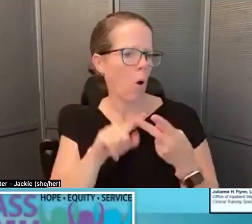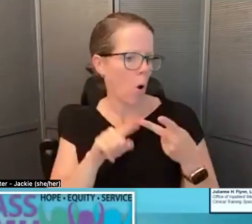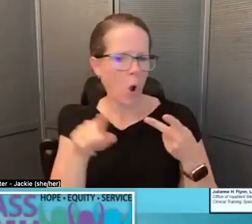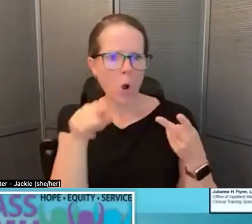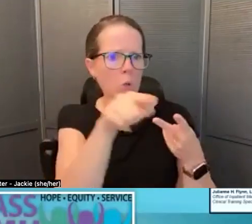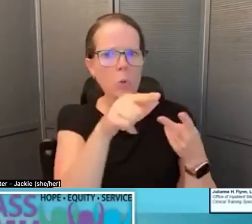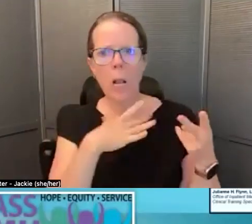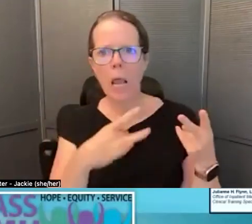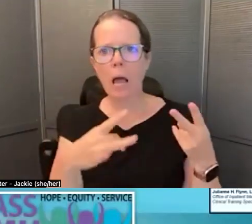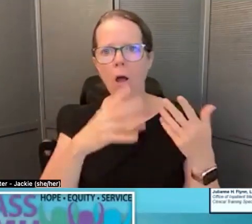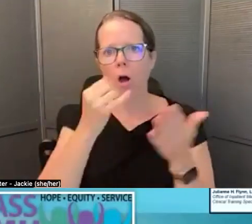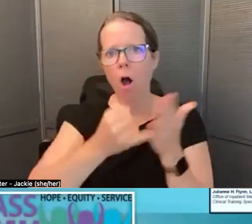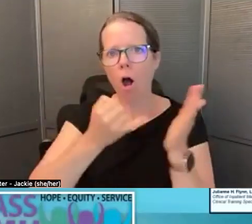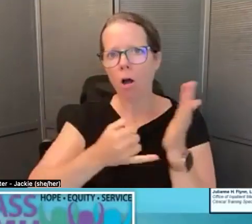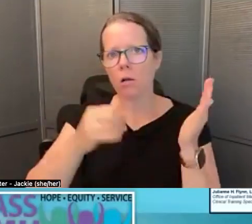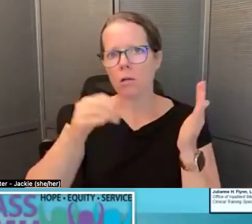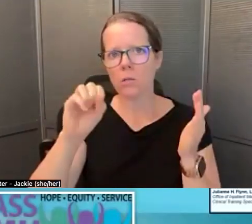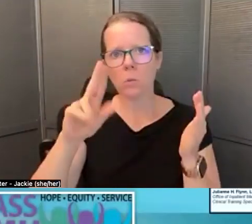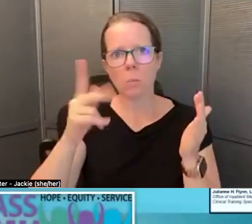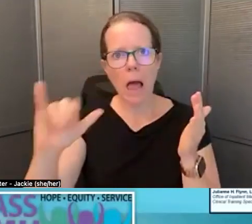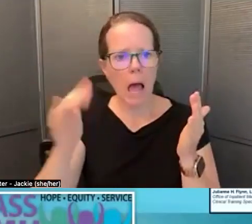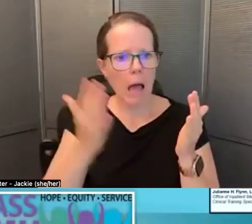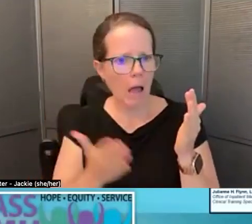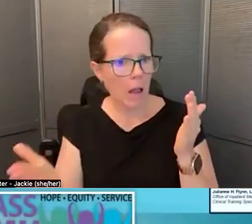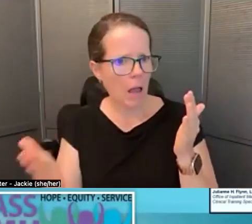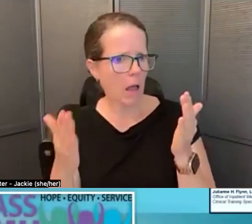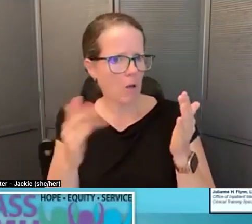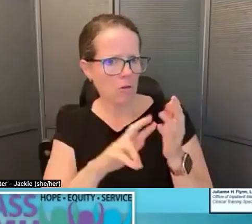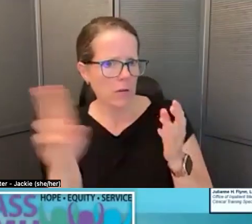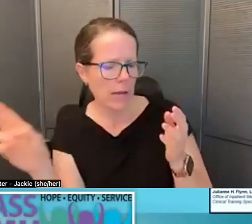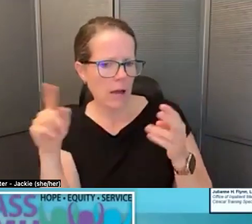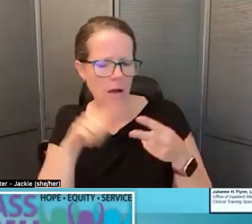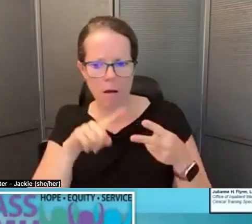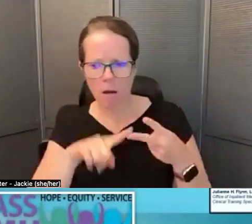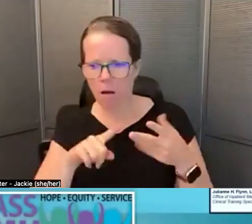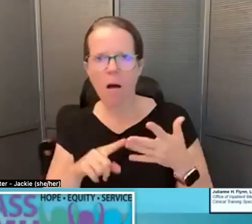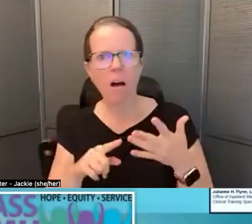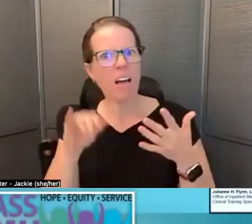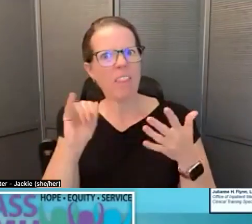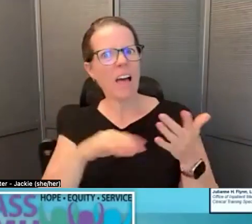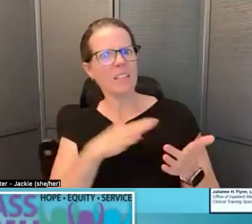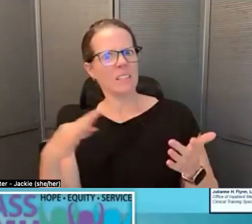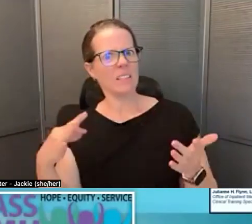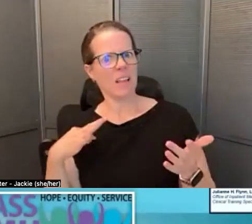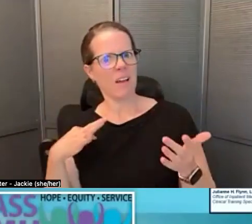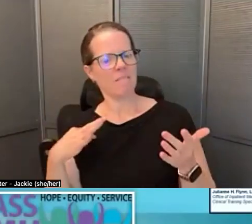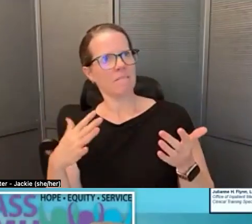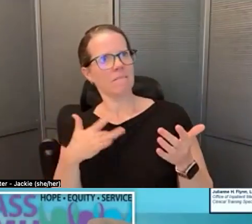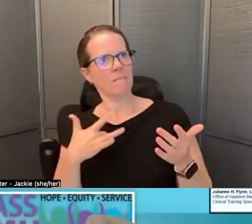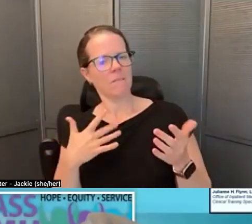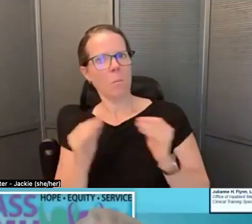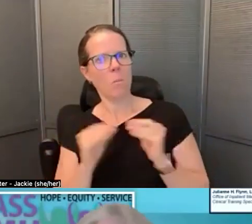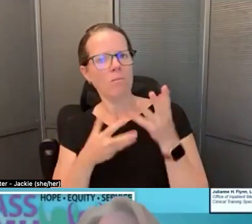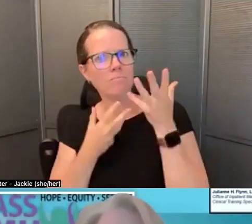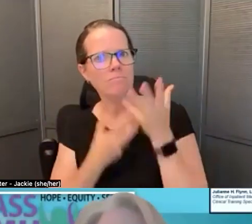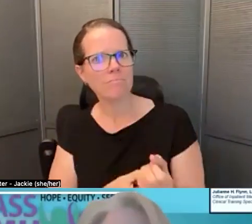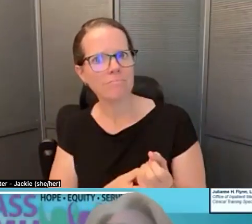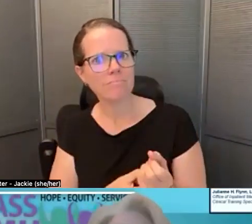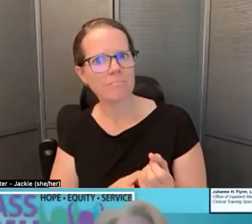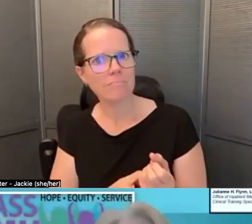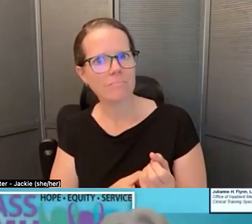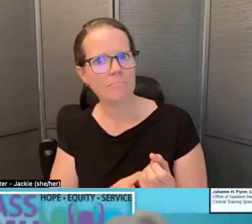supplies handy. I think that really helped because the staff, as I said, the staff felt more confident. They felt like they were being listened